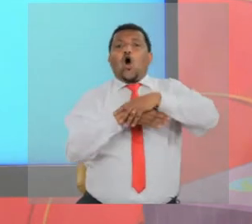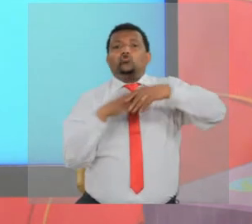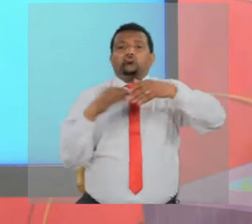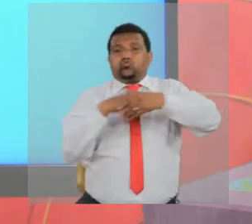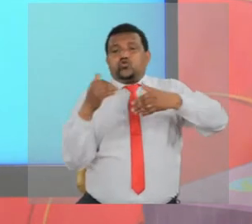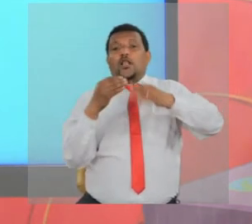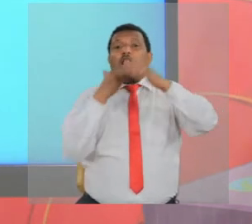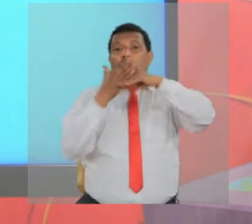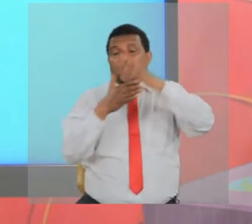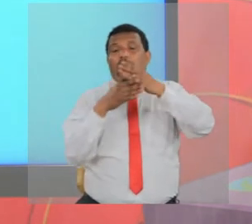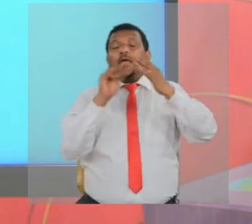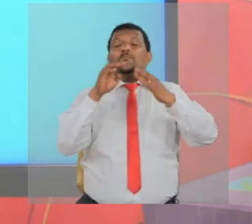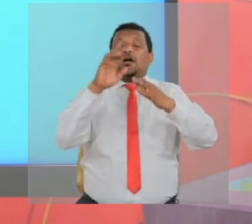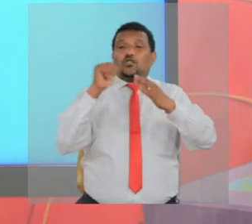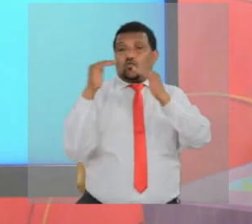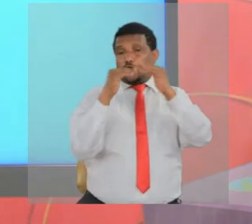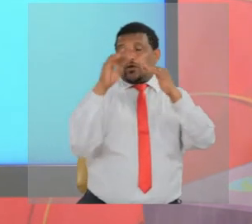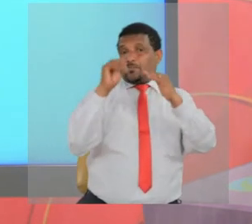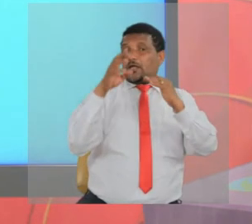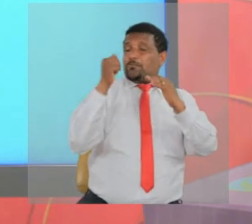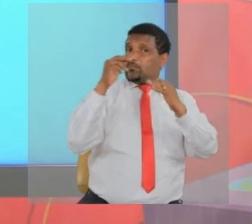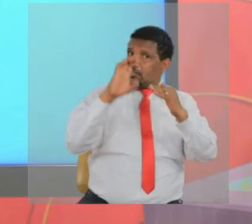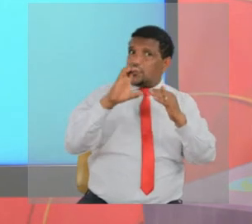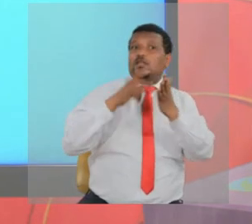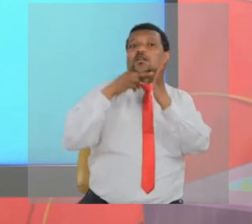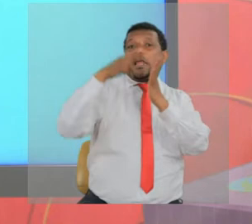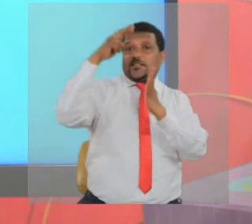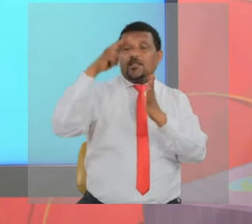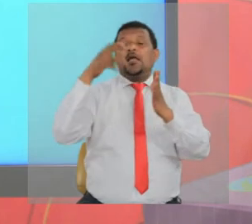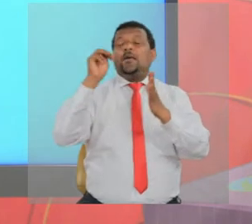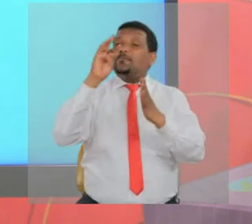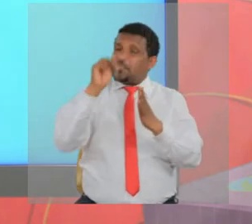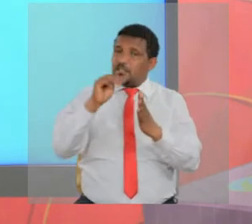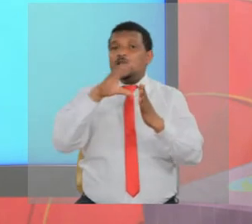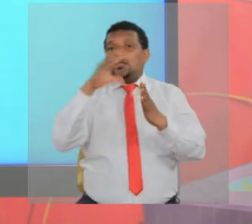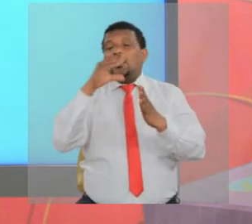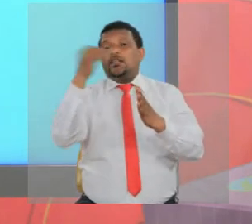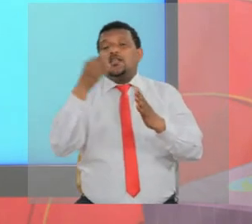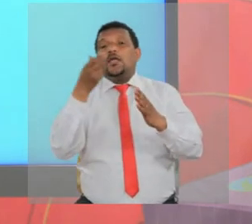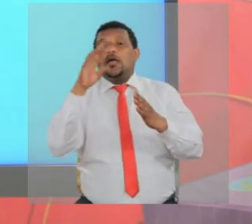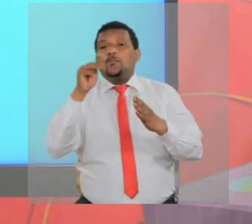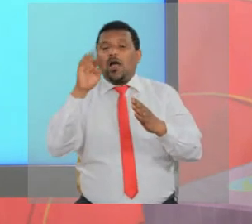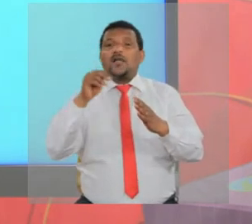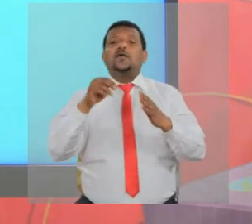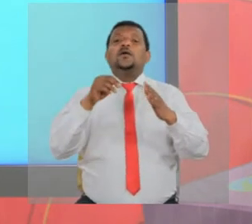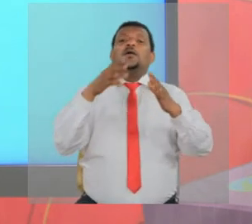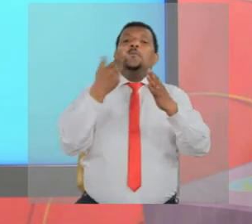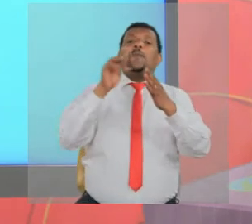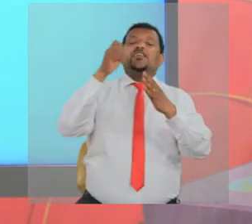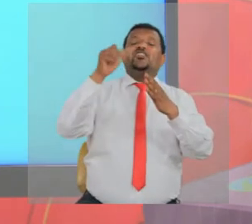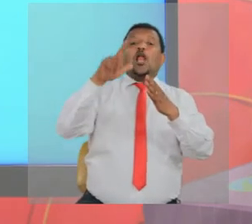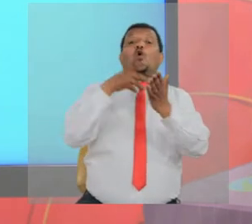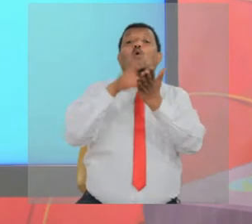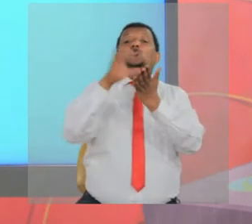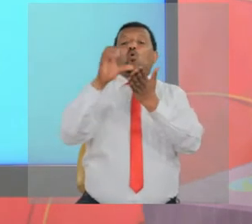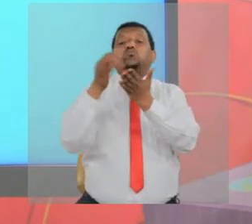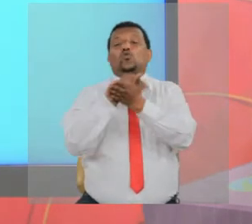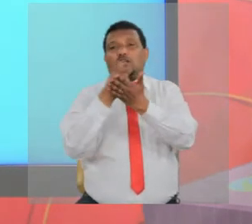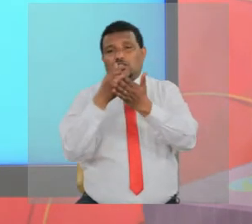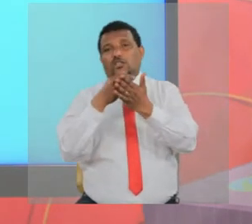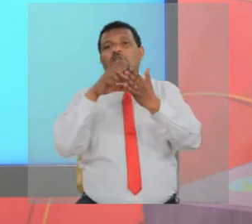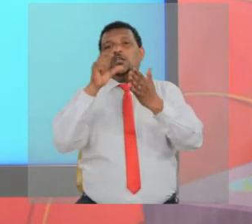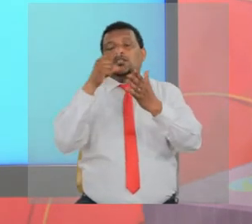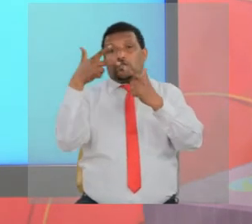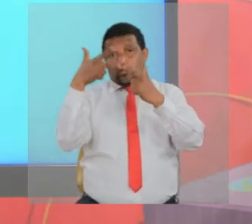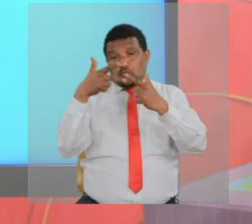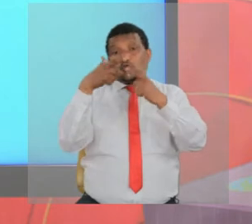the MC is rising. When we equate the MC and the MR, the marginal cost of production is 3Q square minus 4Q minus 2,